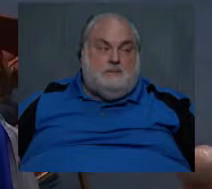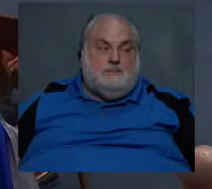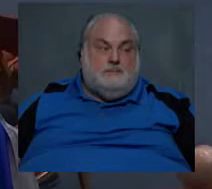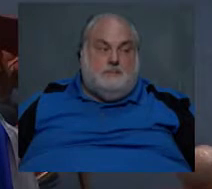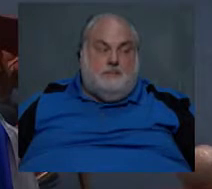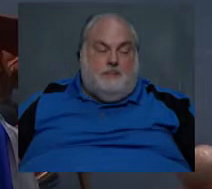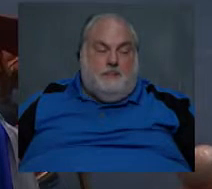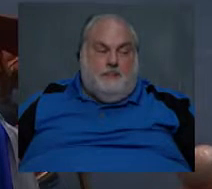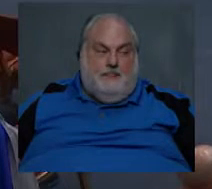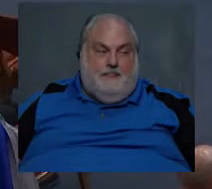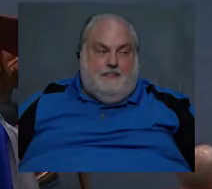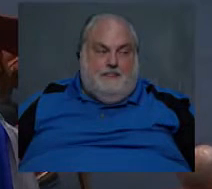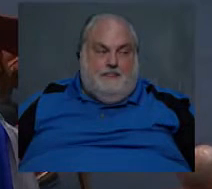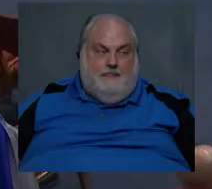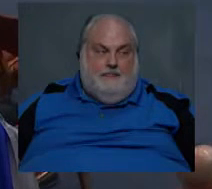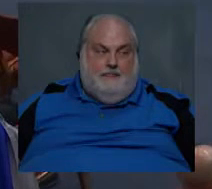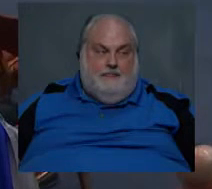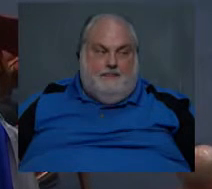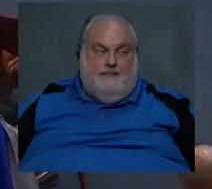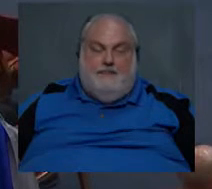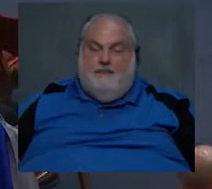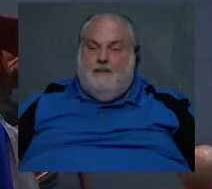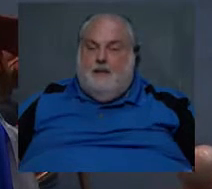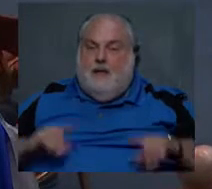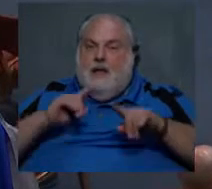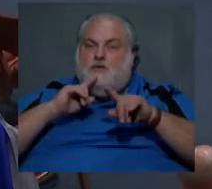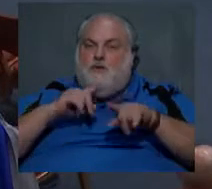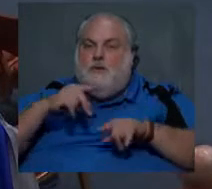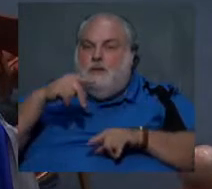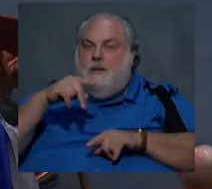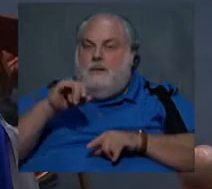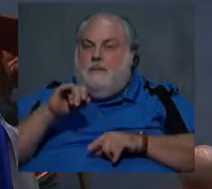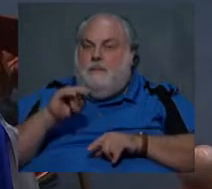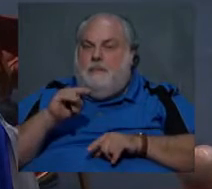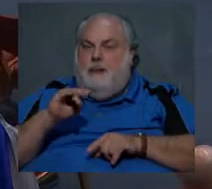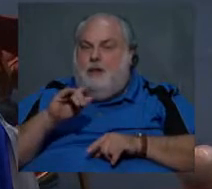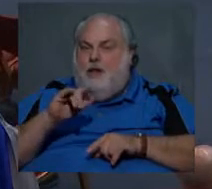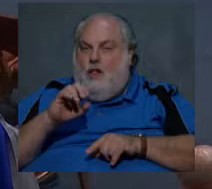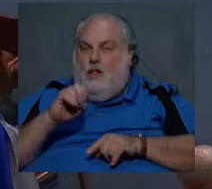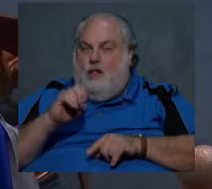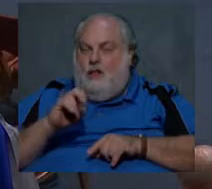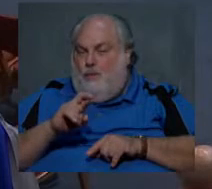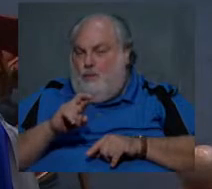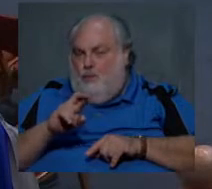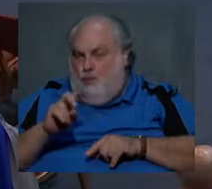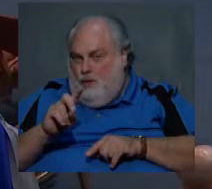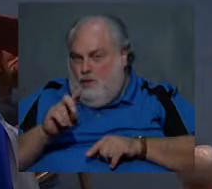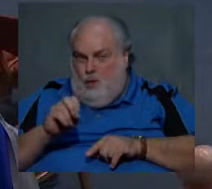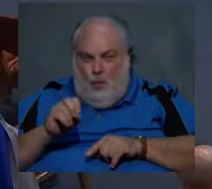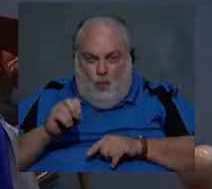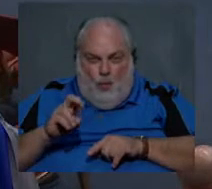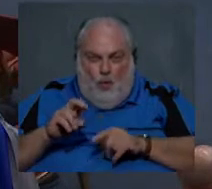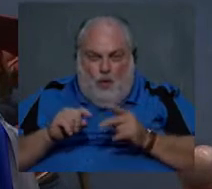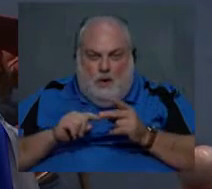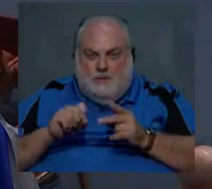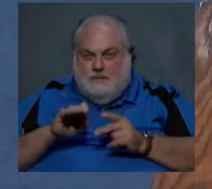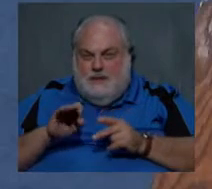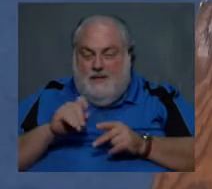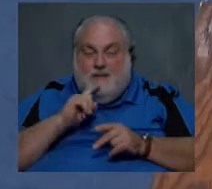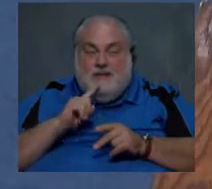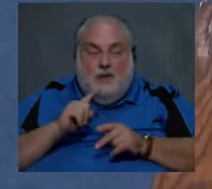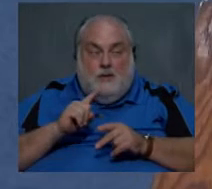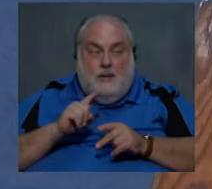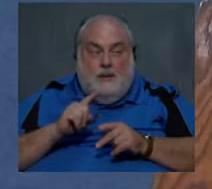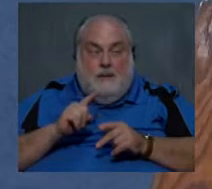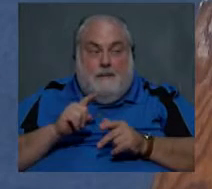Thank you. And I can speak to the Pinnacle Road, or I can let one of the staff speak to it, but it's on the master street plan as